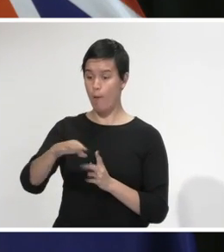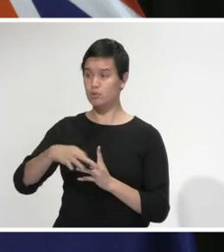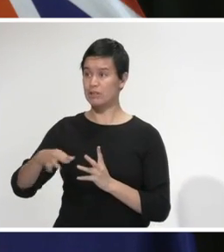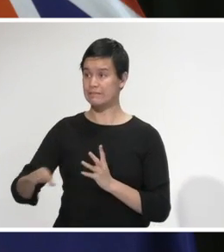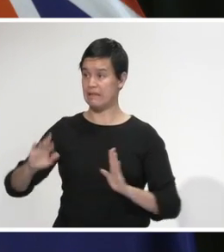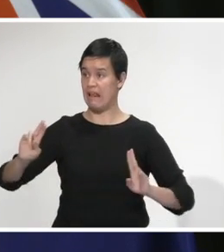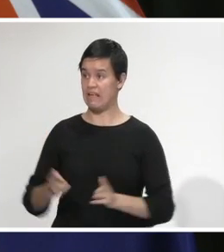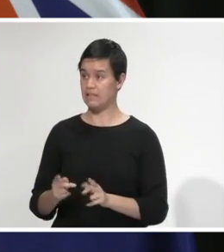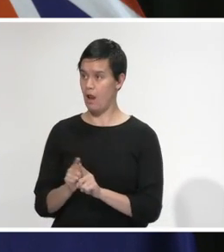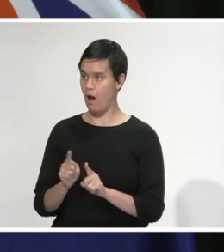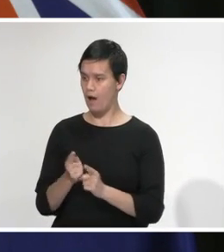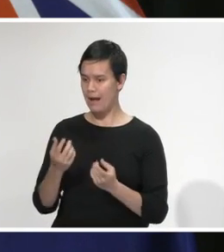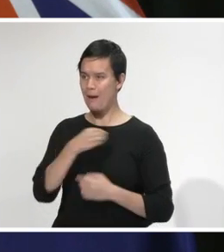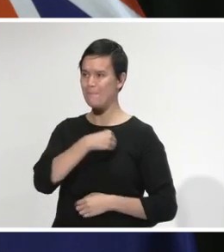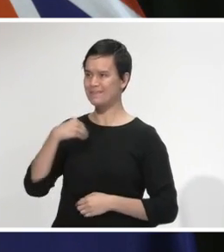made?